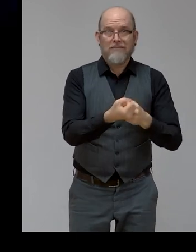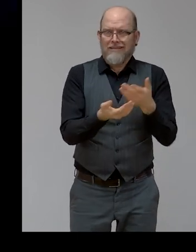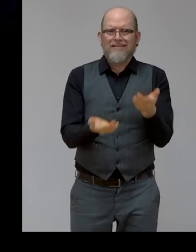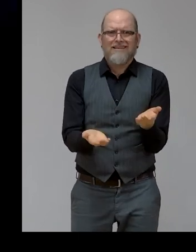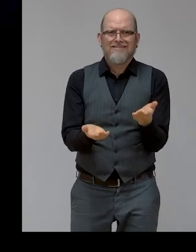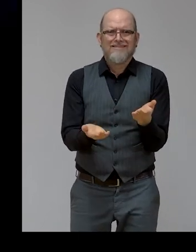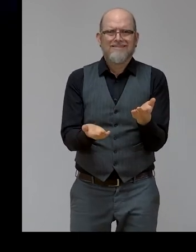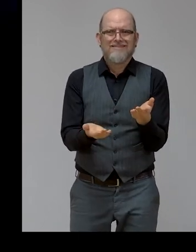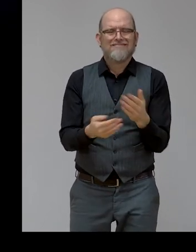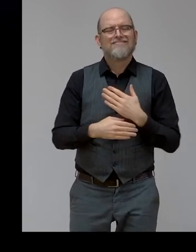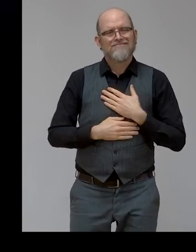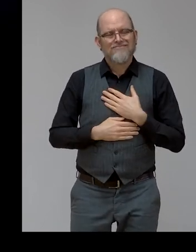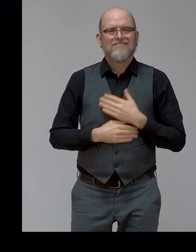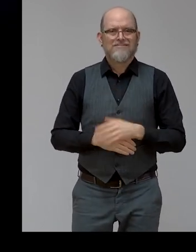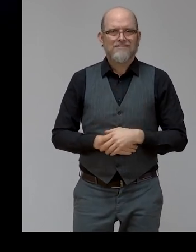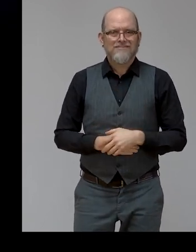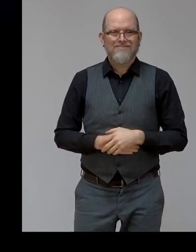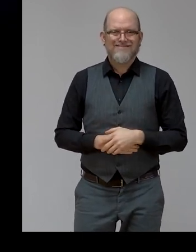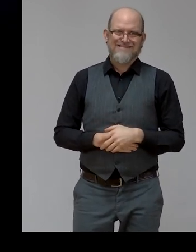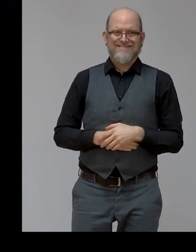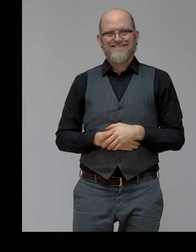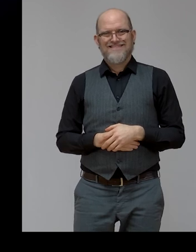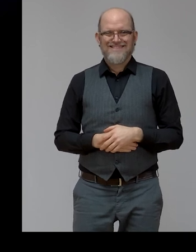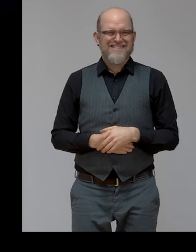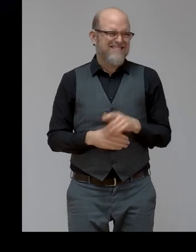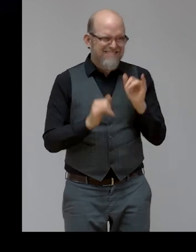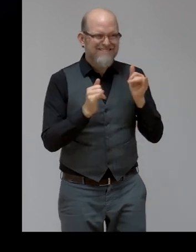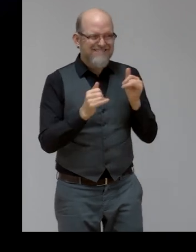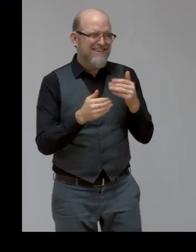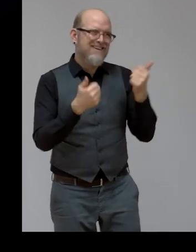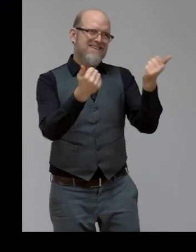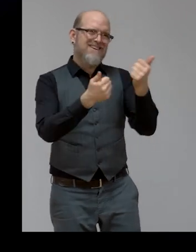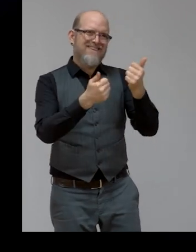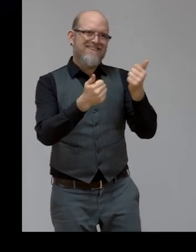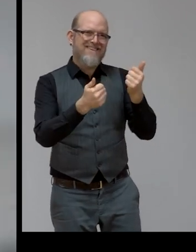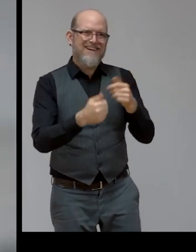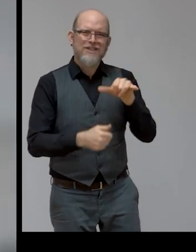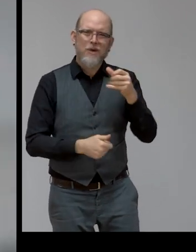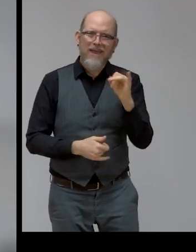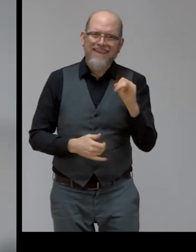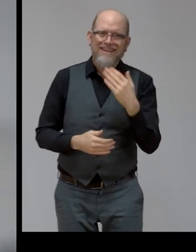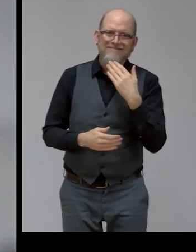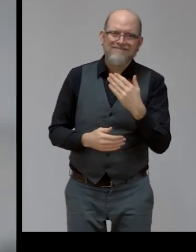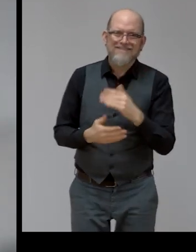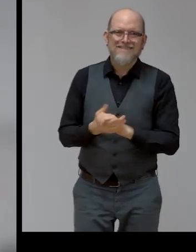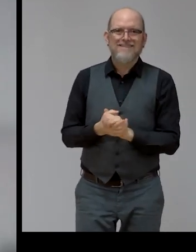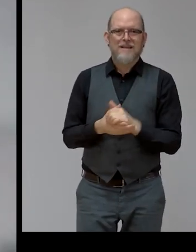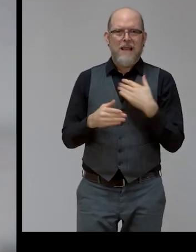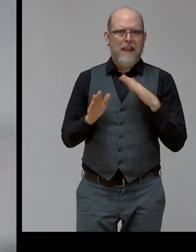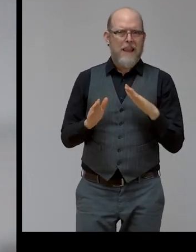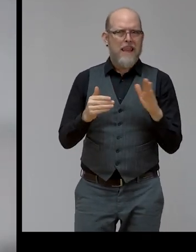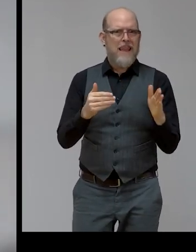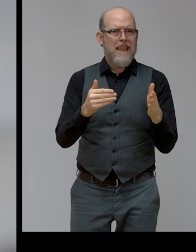Fantastic. Fantastic. Thank you so much, Joy. And I would like to close the session because we are 1 minute away from the